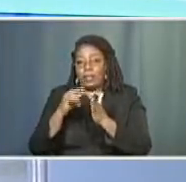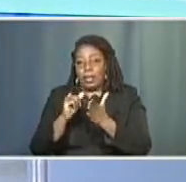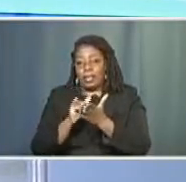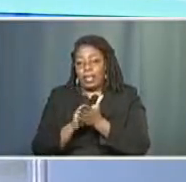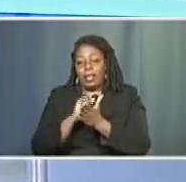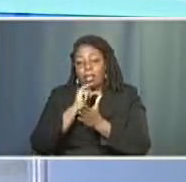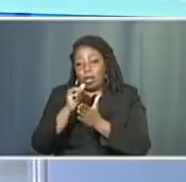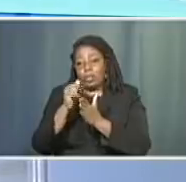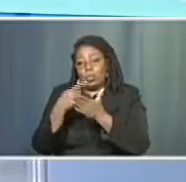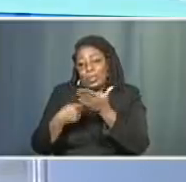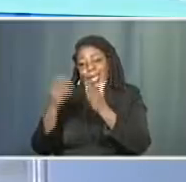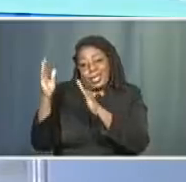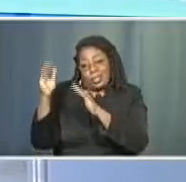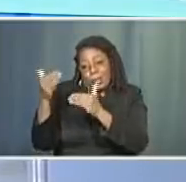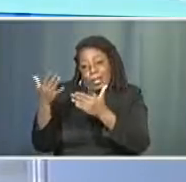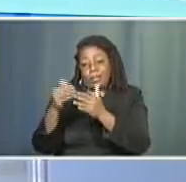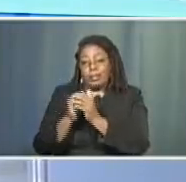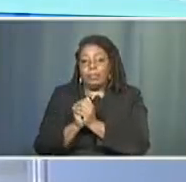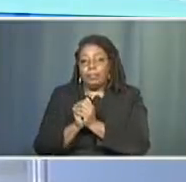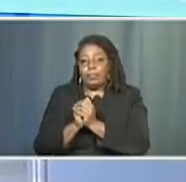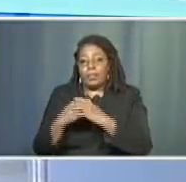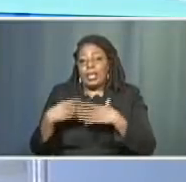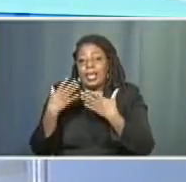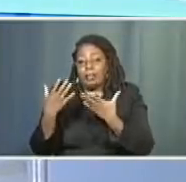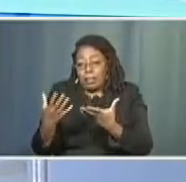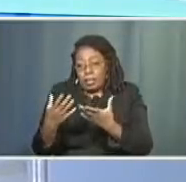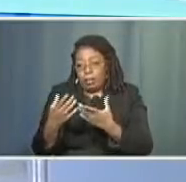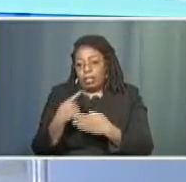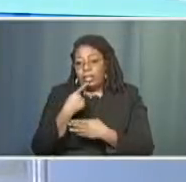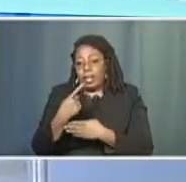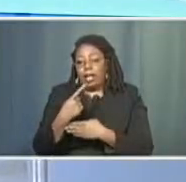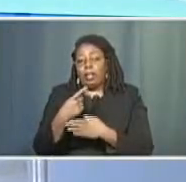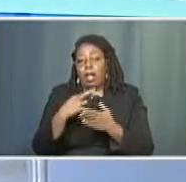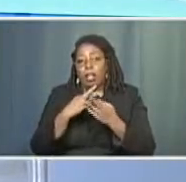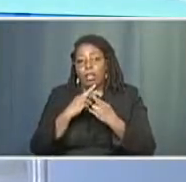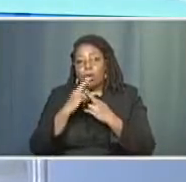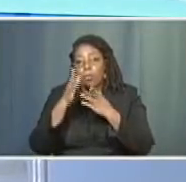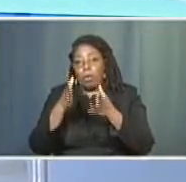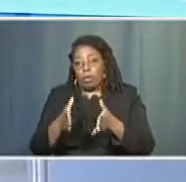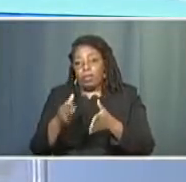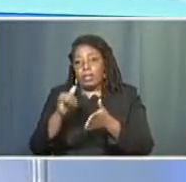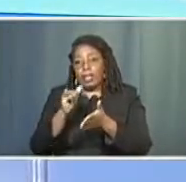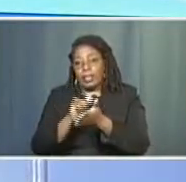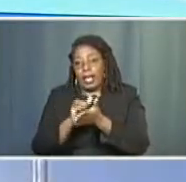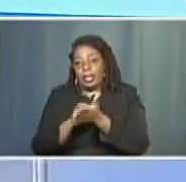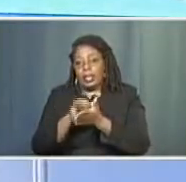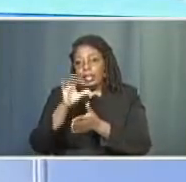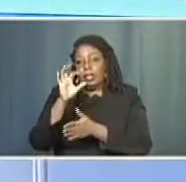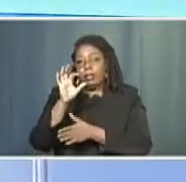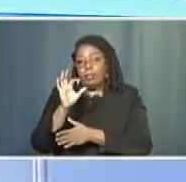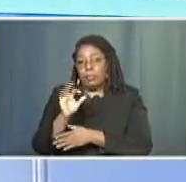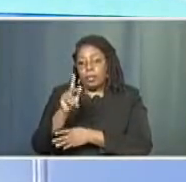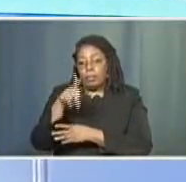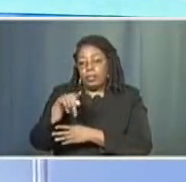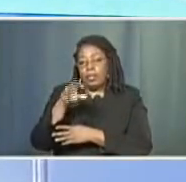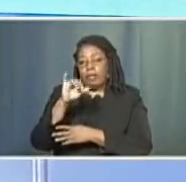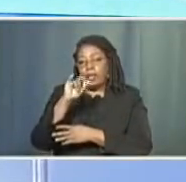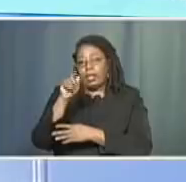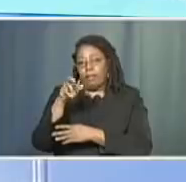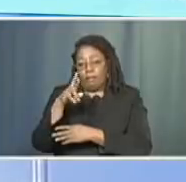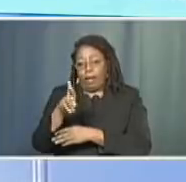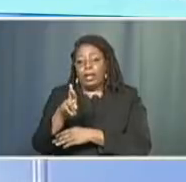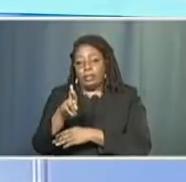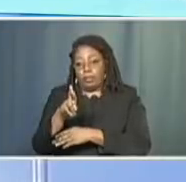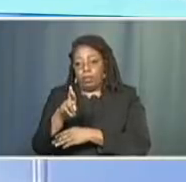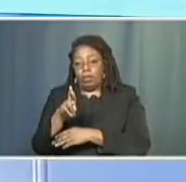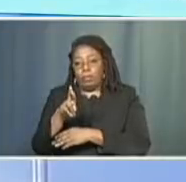what they expected. The health minister admitting to reporters that Pfizer's popularity led to the one-shot vaccine taking a hit.